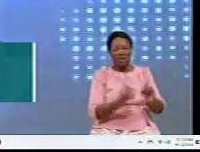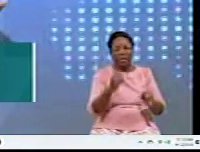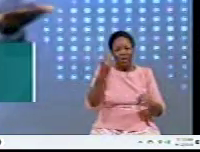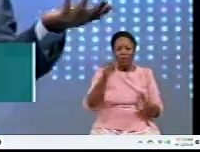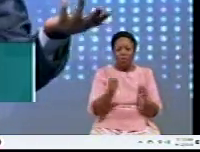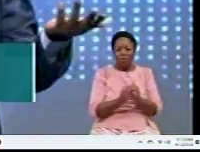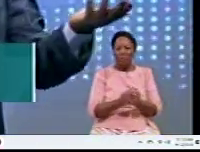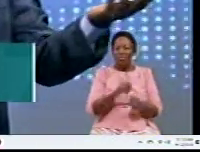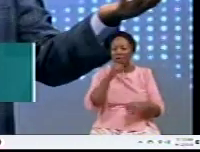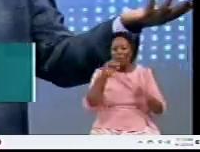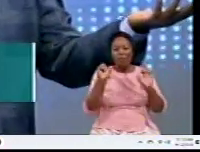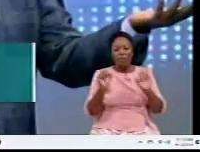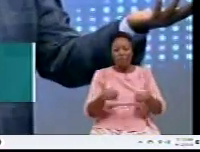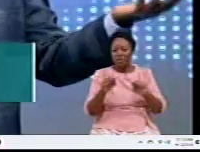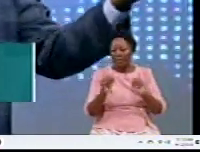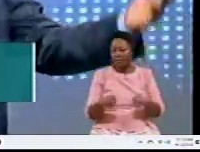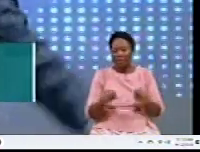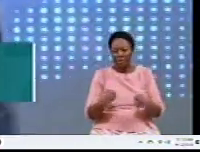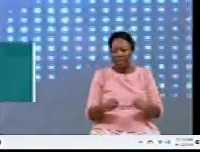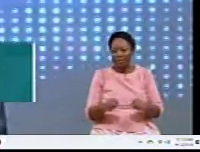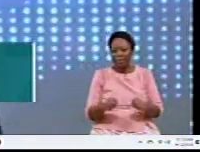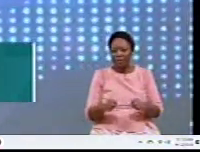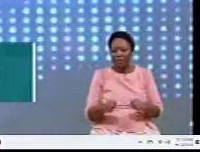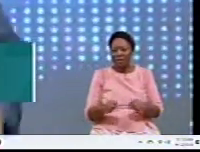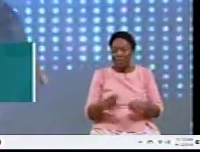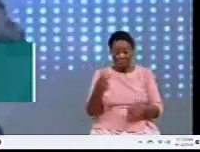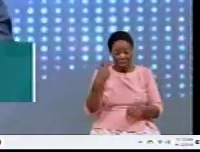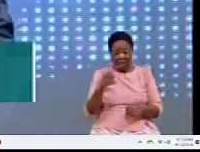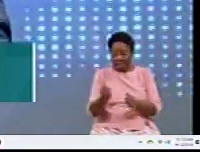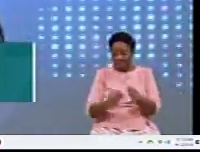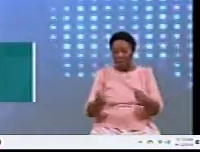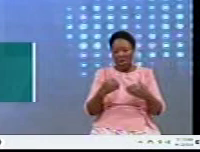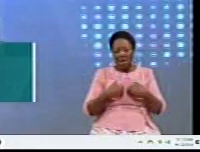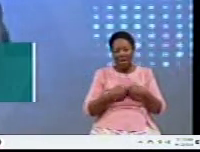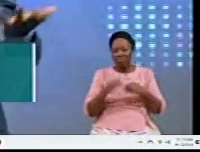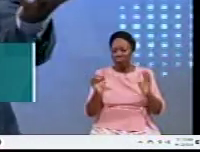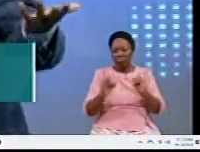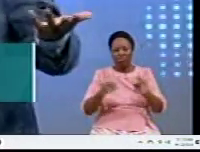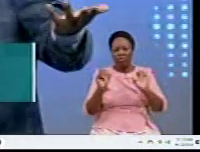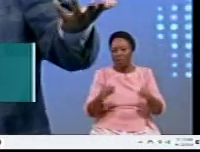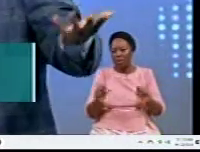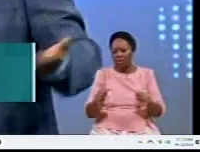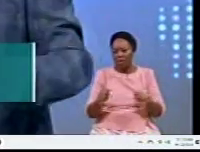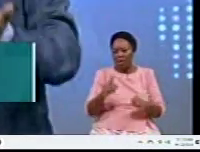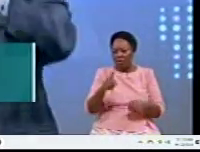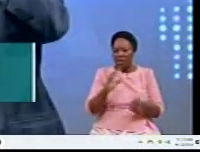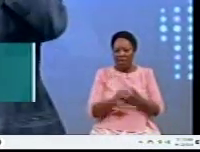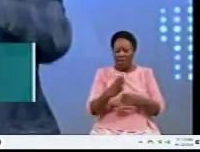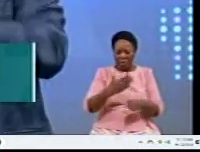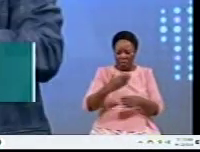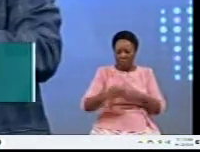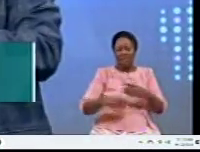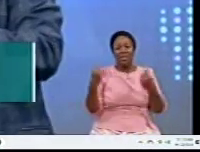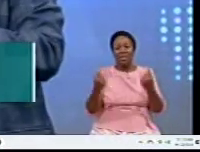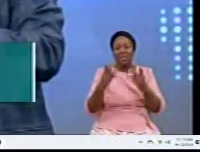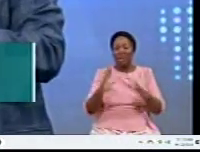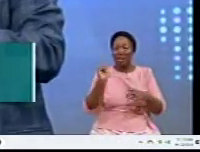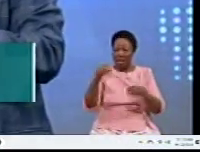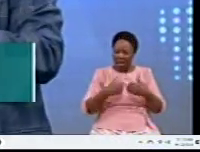see, everybody has impossibility. The one who is a total sinner, he